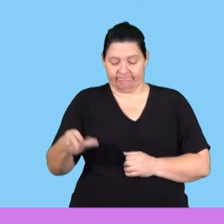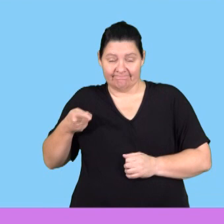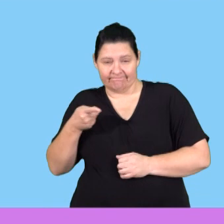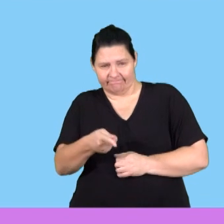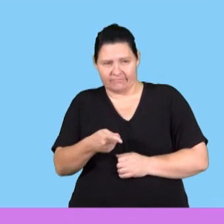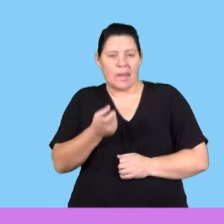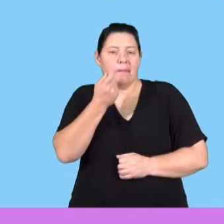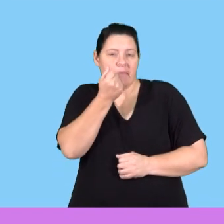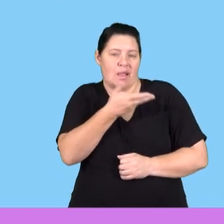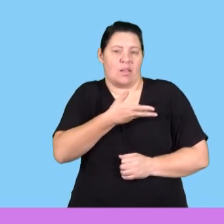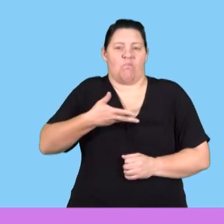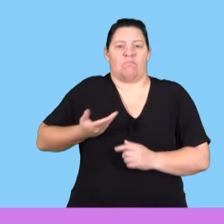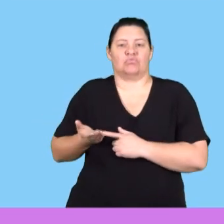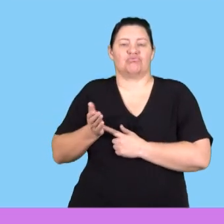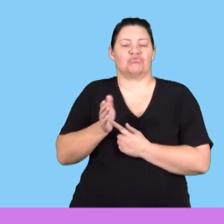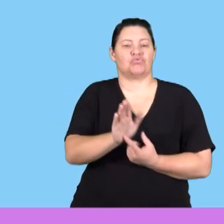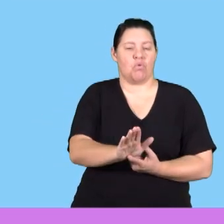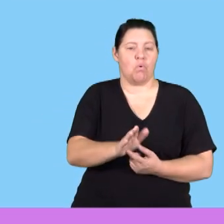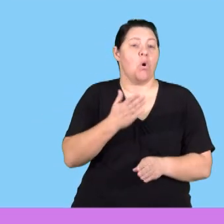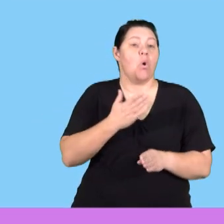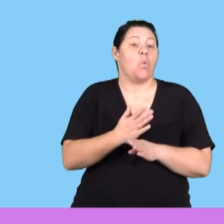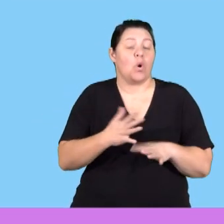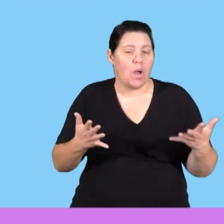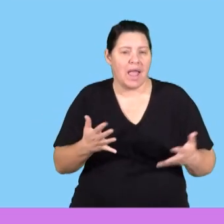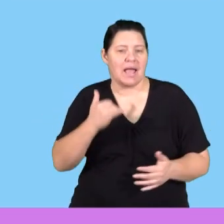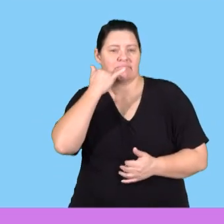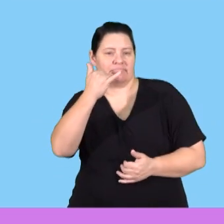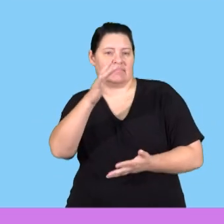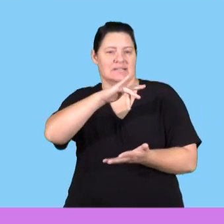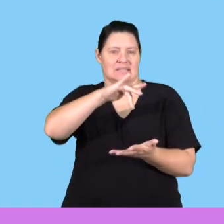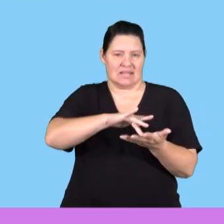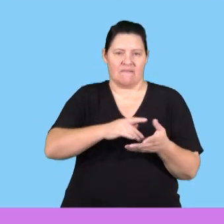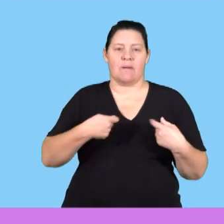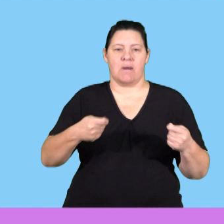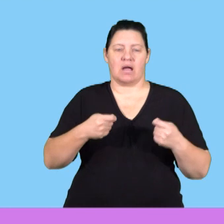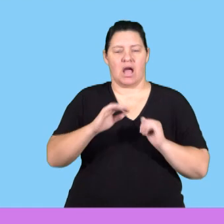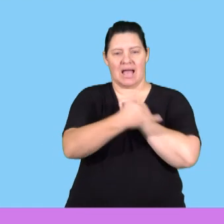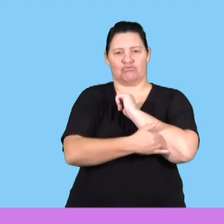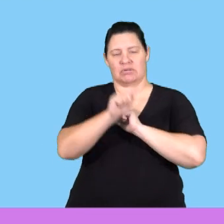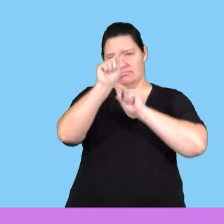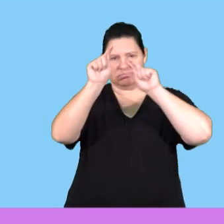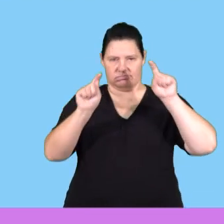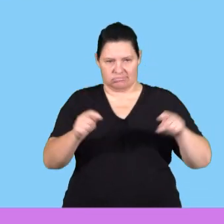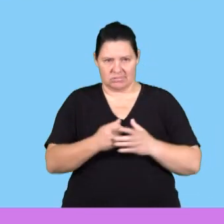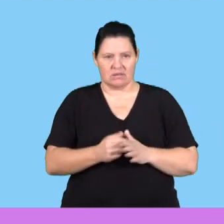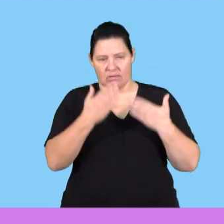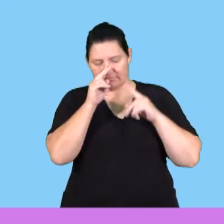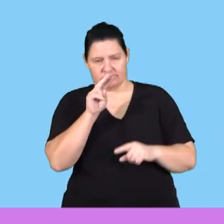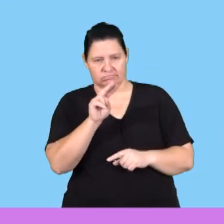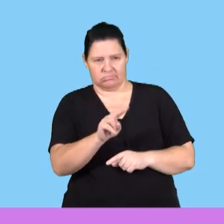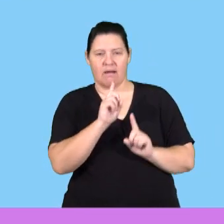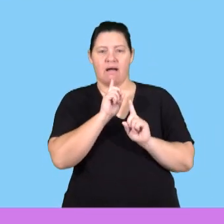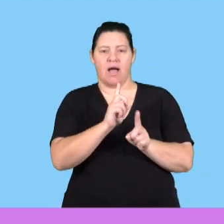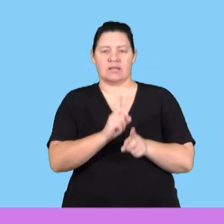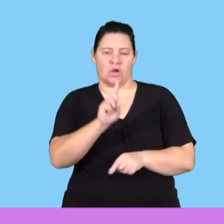below shows the number of males and females working at call centers for a marketing company across the country.